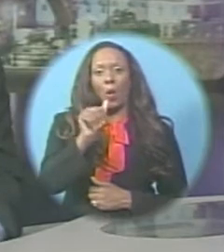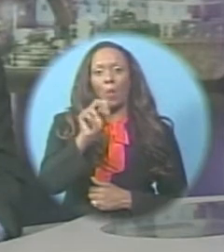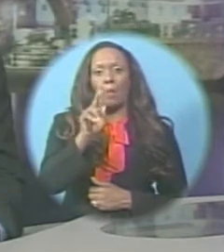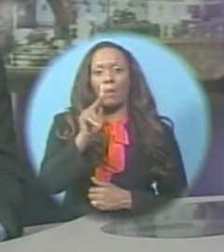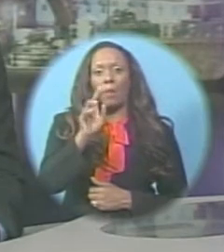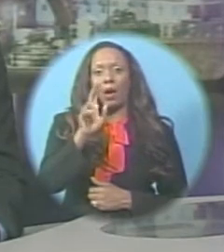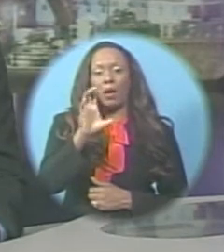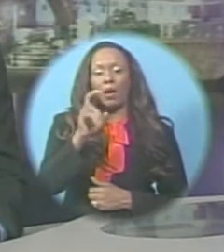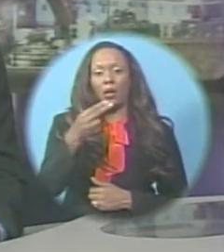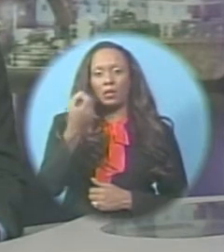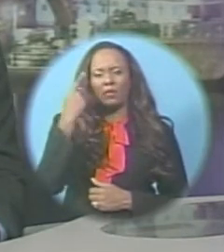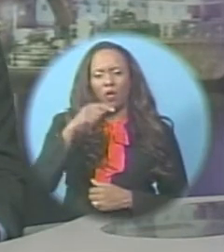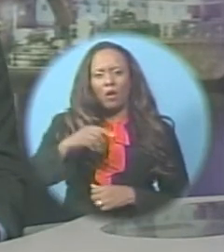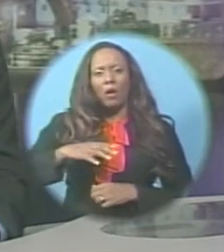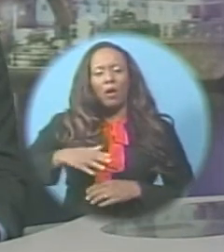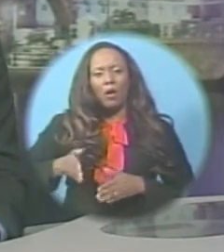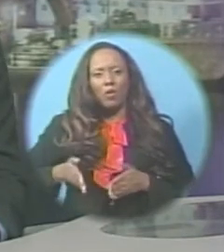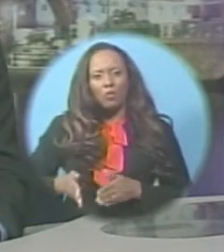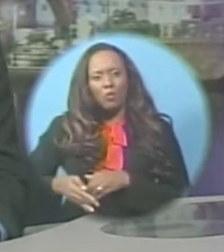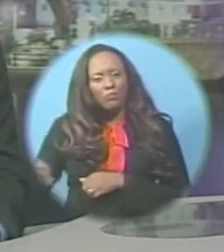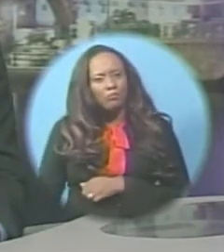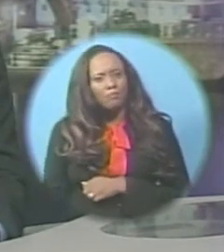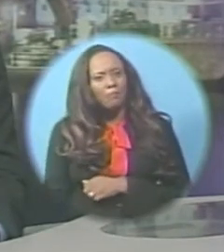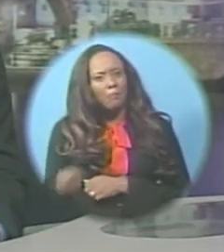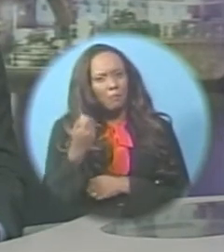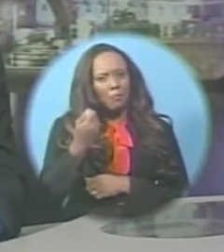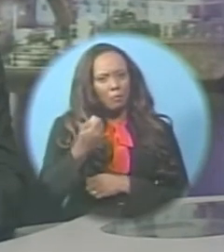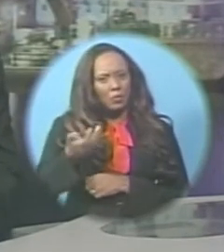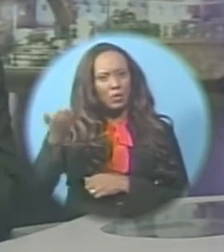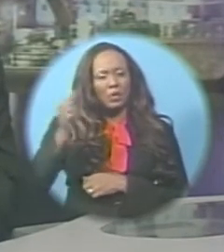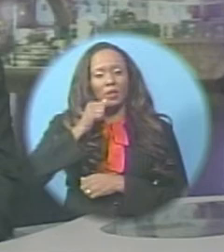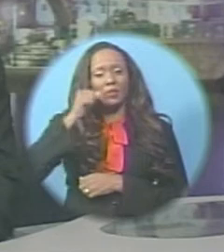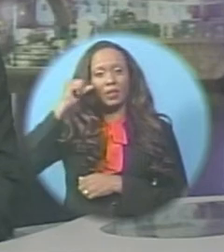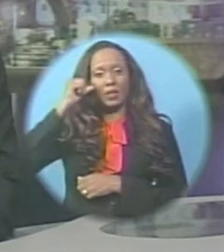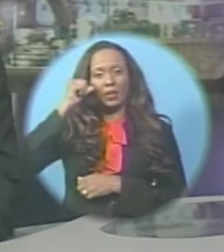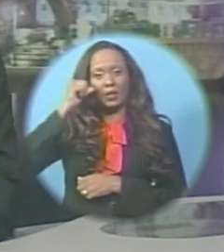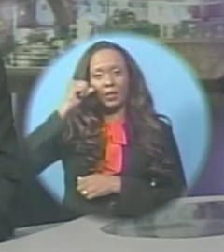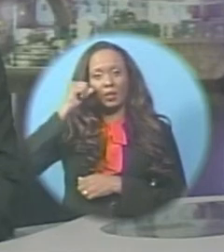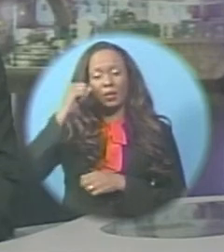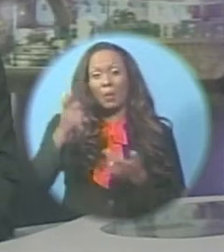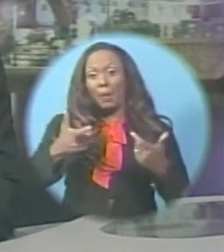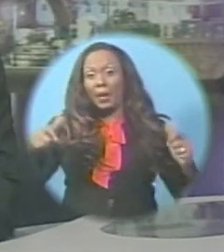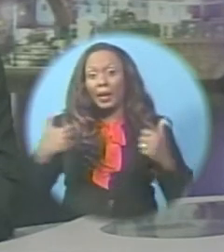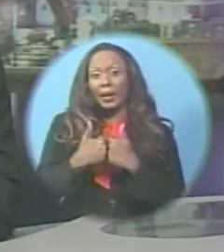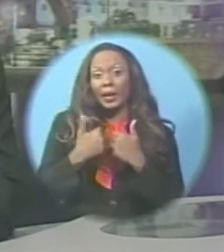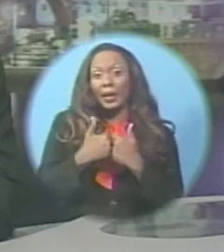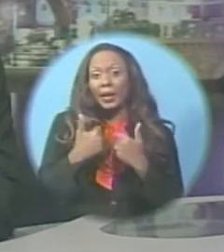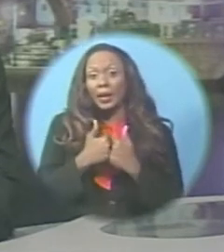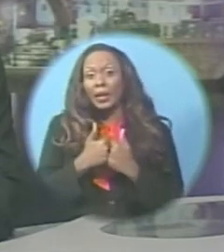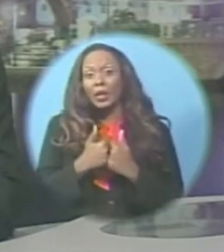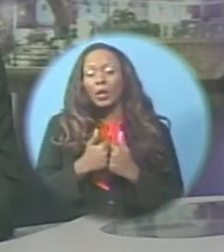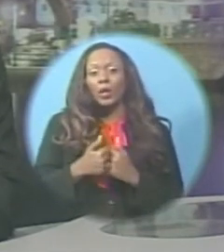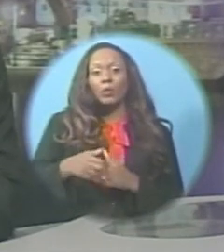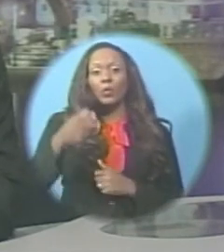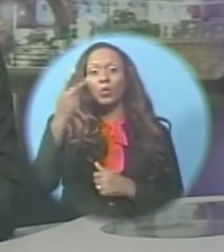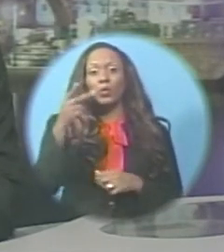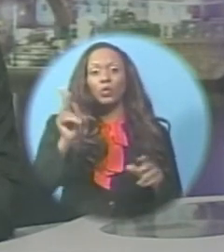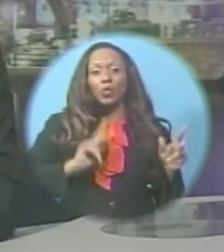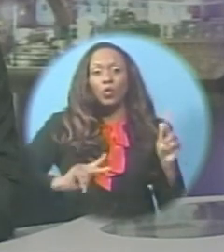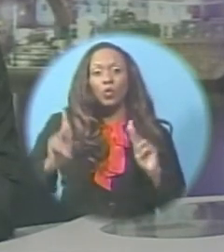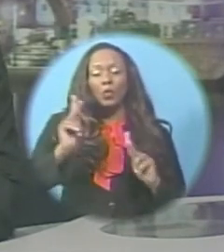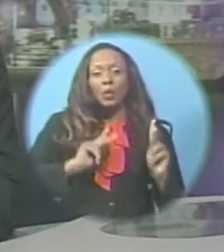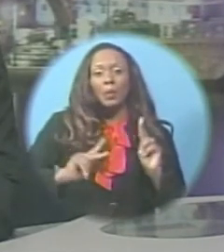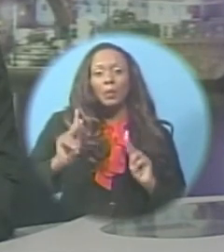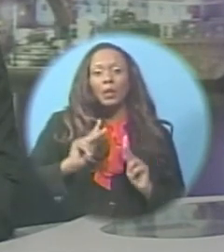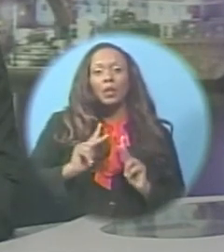Lime Sports Club with some keenly contested matchups. Now, the highlight of the night was a matchup between Andy Richards and young Sean Spencer,